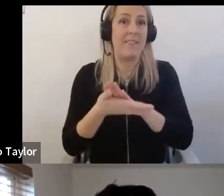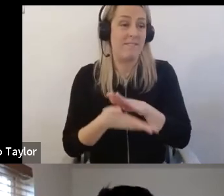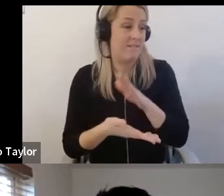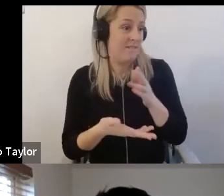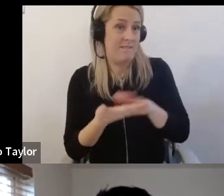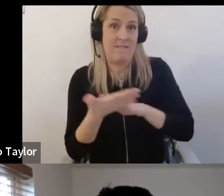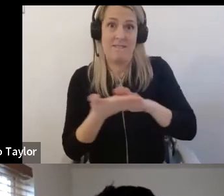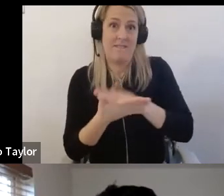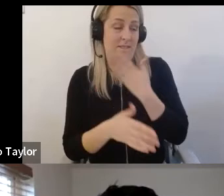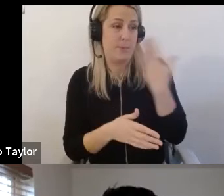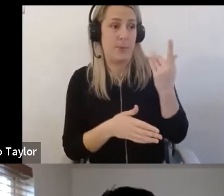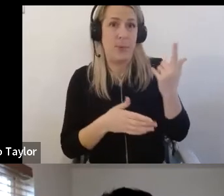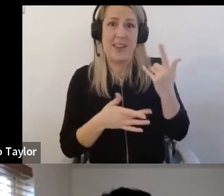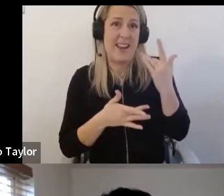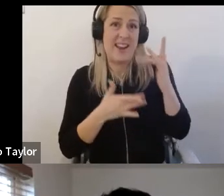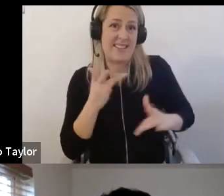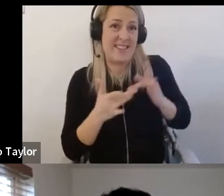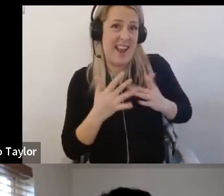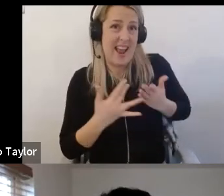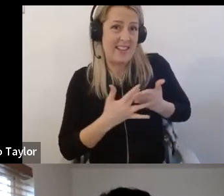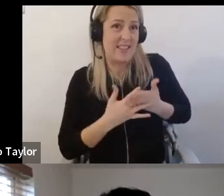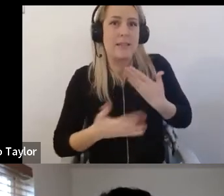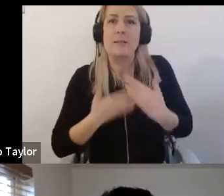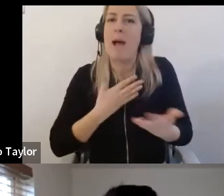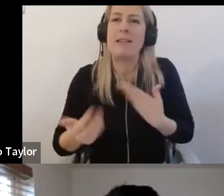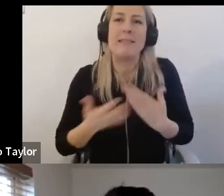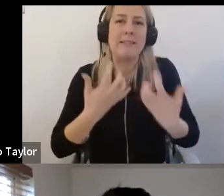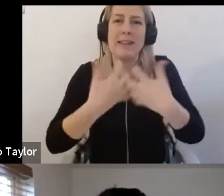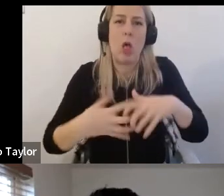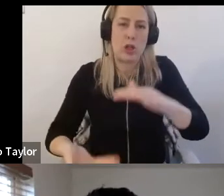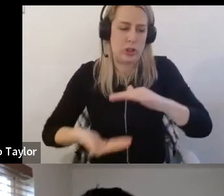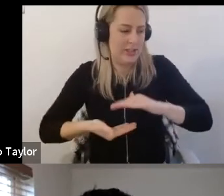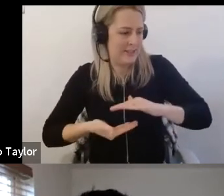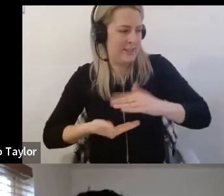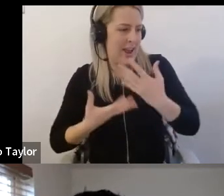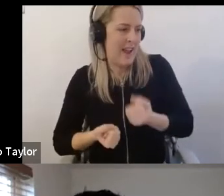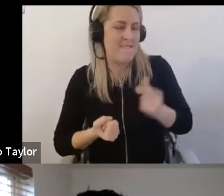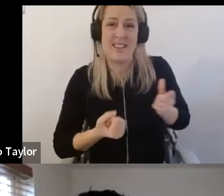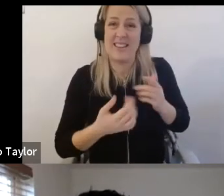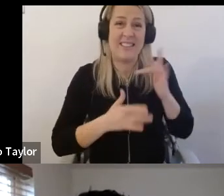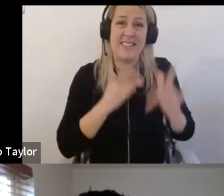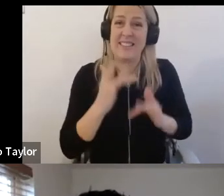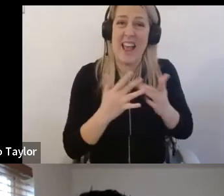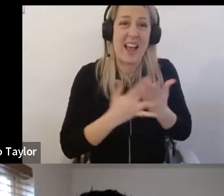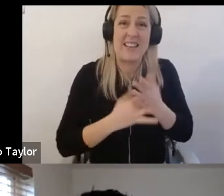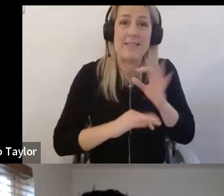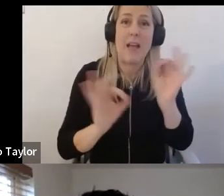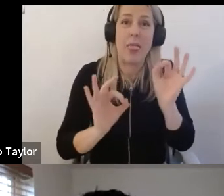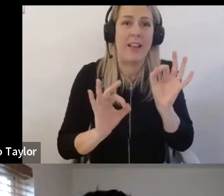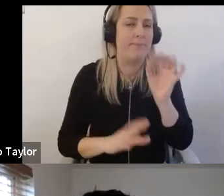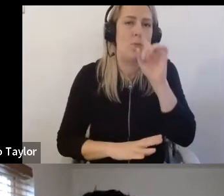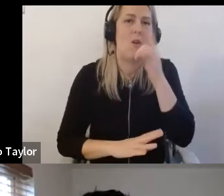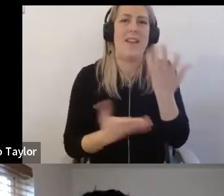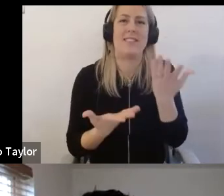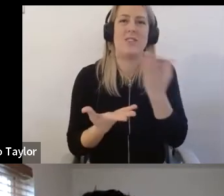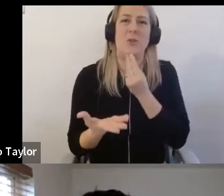matter what kind of technology you have in place, it's not going to work. If you have internet access, you have the actual device,